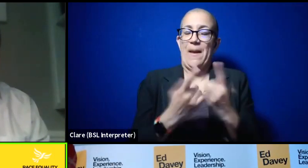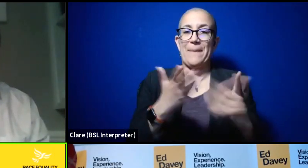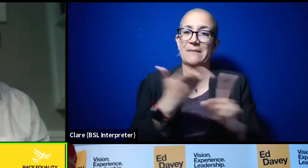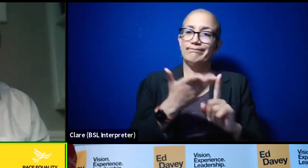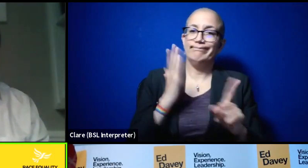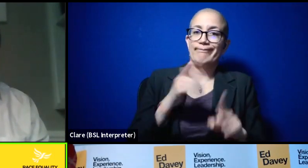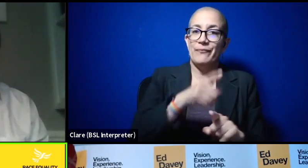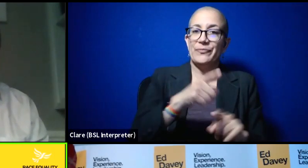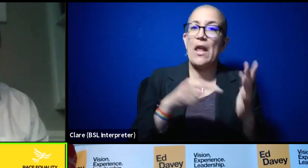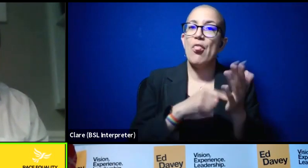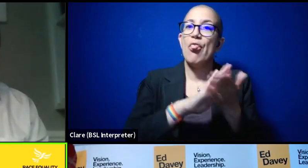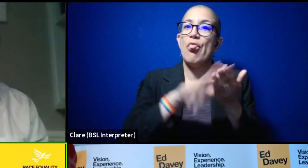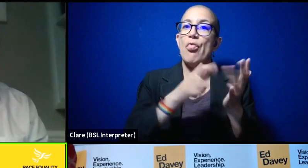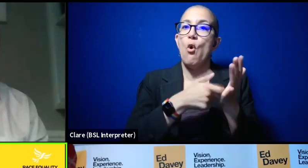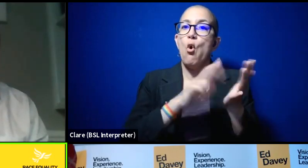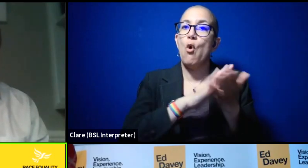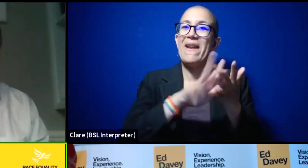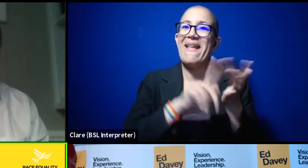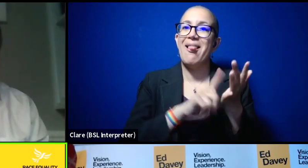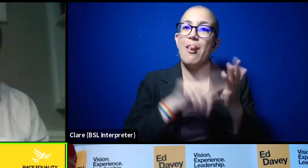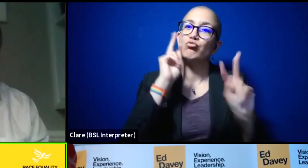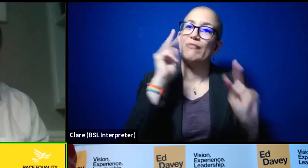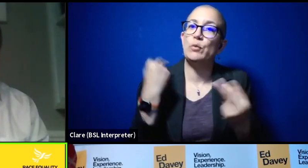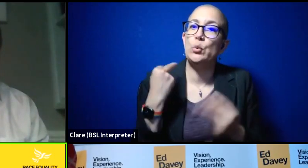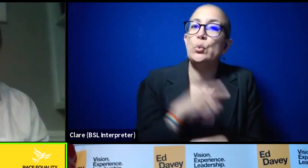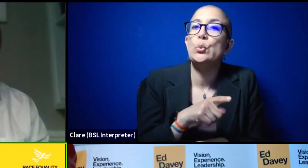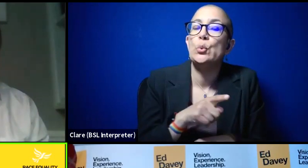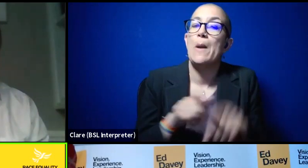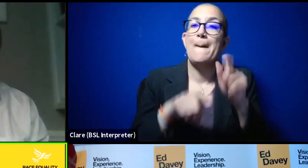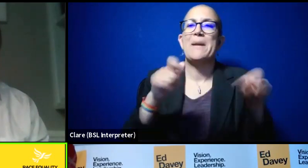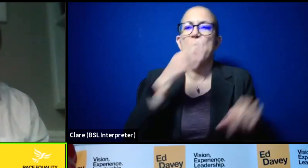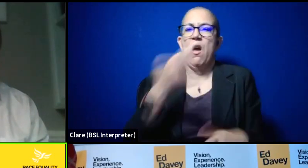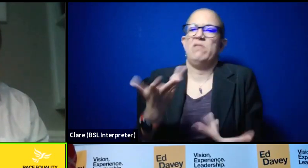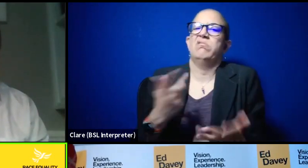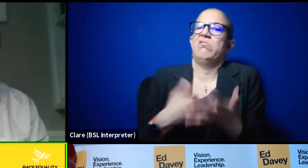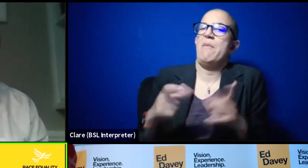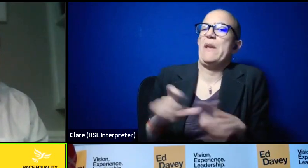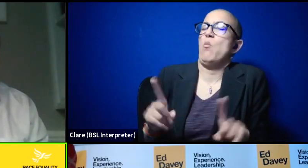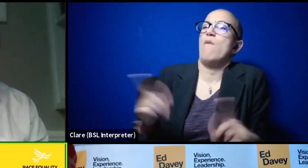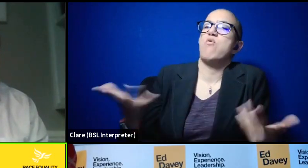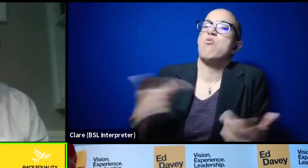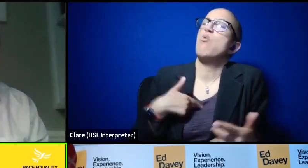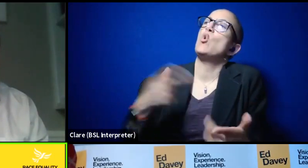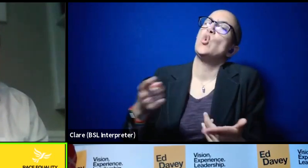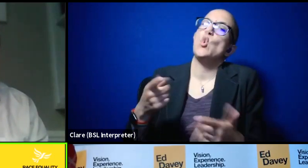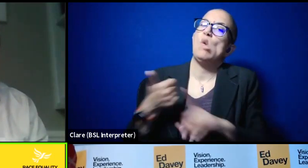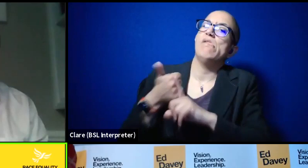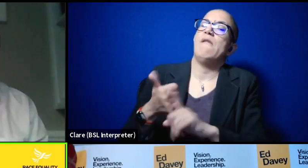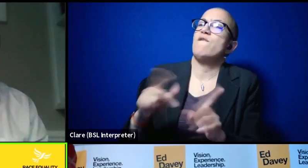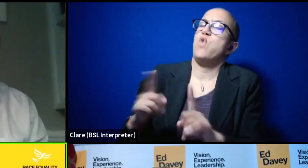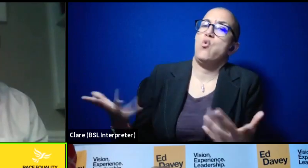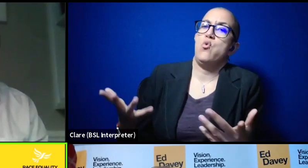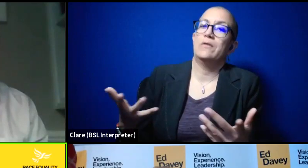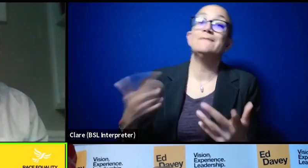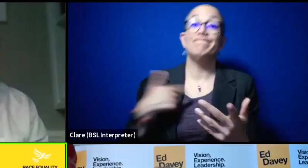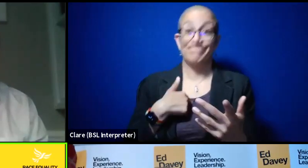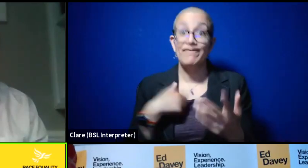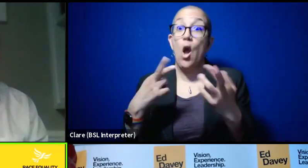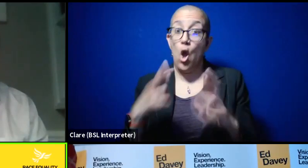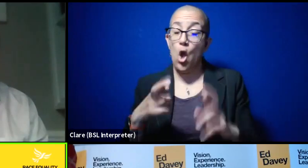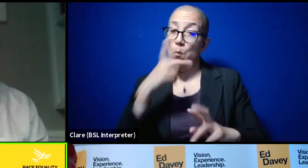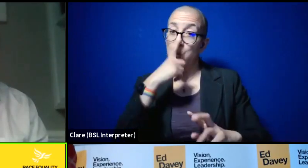the Thornhill Review. You know, when people ask themselves, what are the Lib Dems for? What do you stand for? Well, I very much hope that we